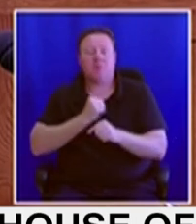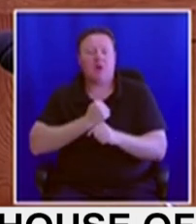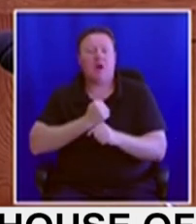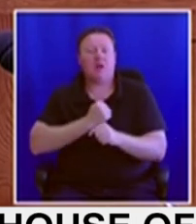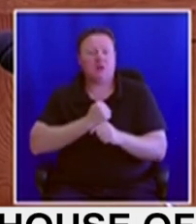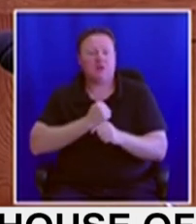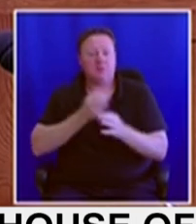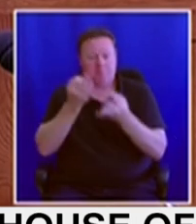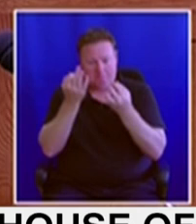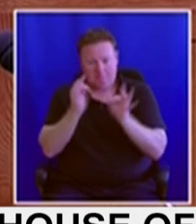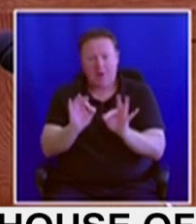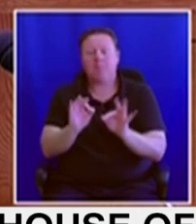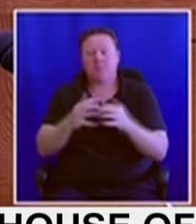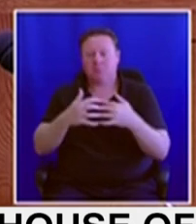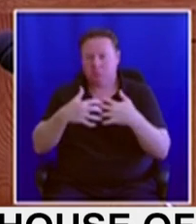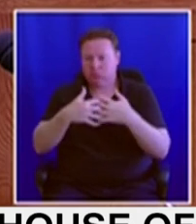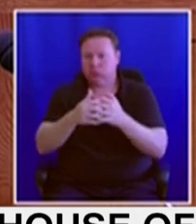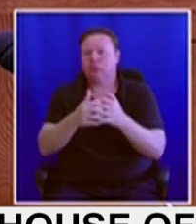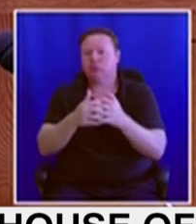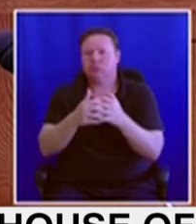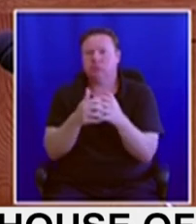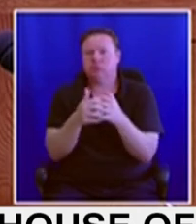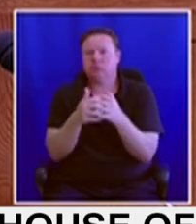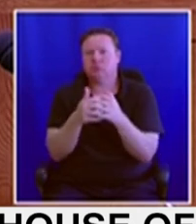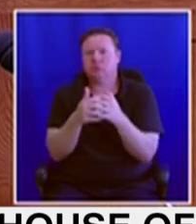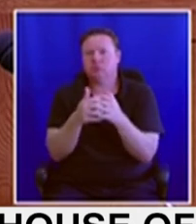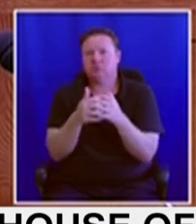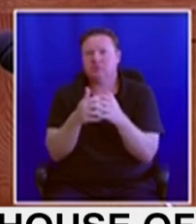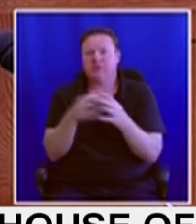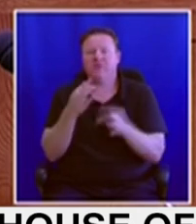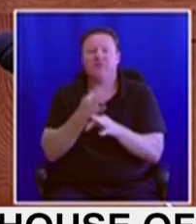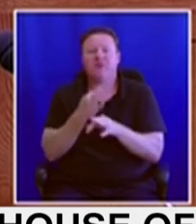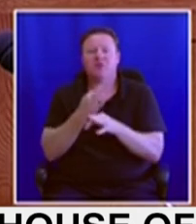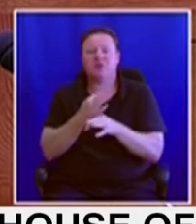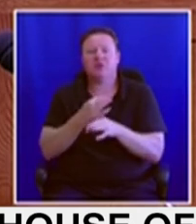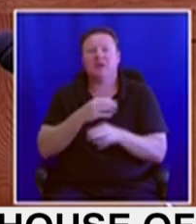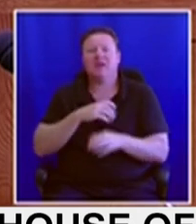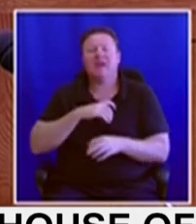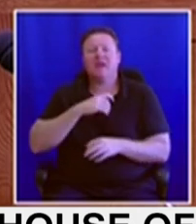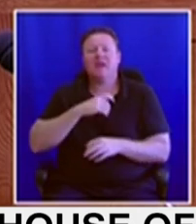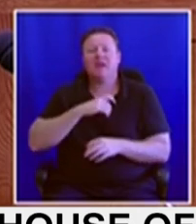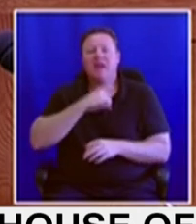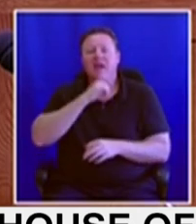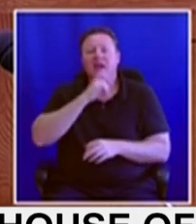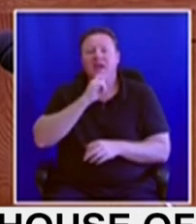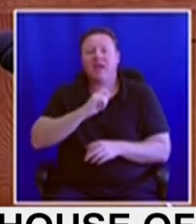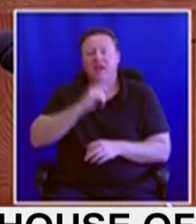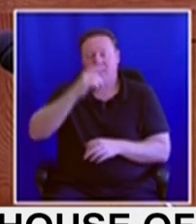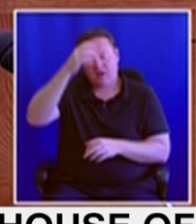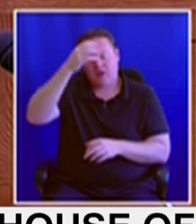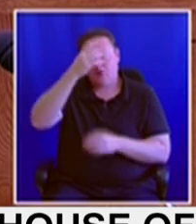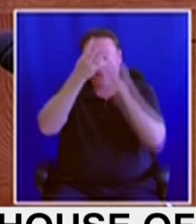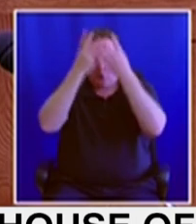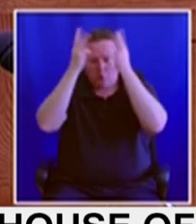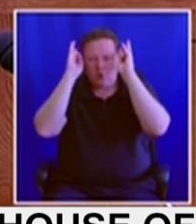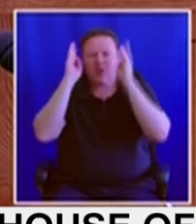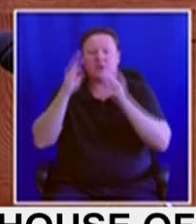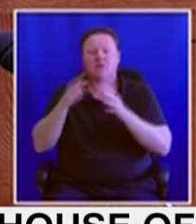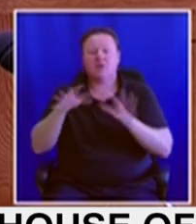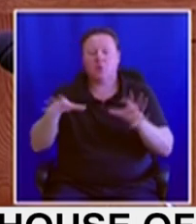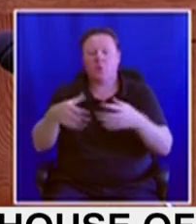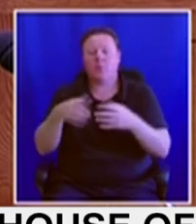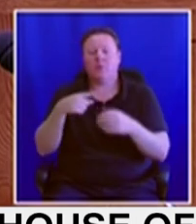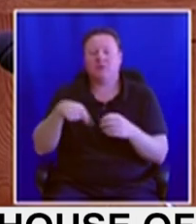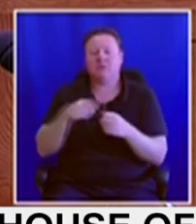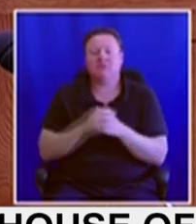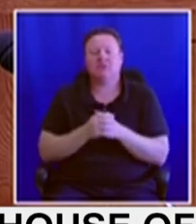of the functioning of a King's and Queen's Forum that has been mooted. We see it as